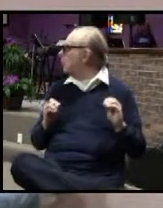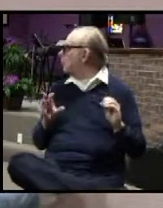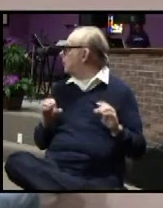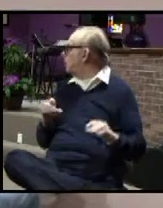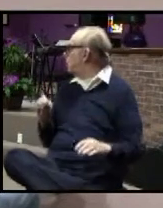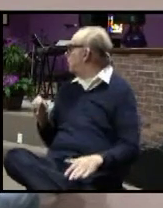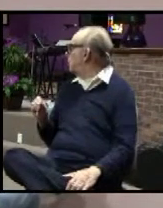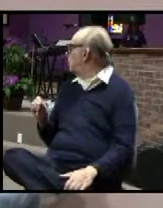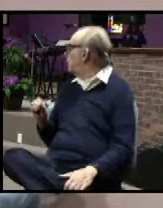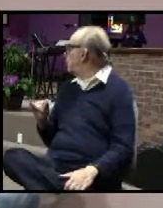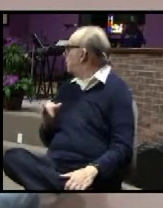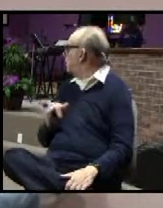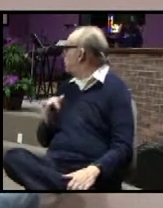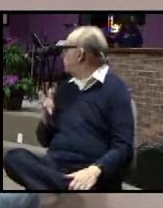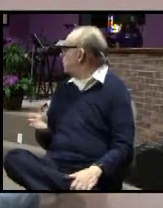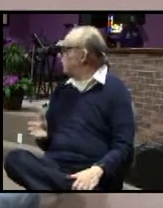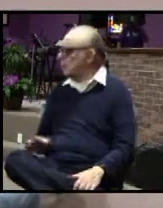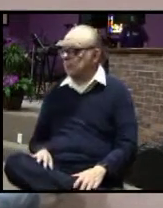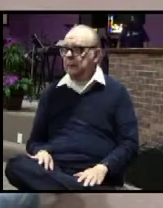that's you.